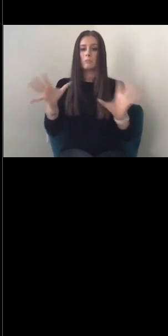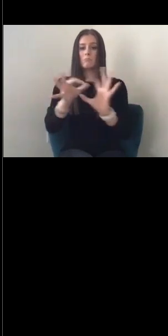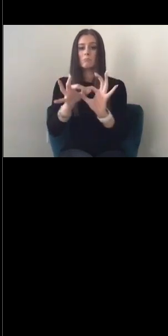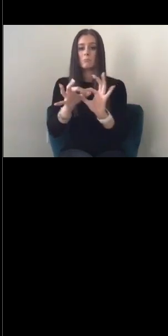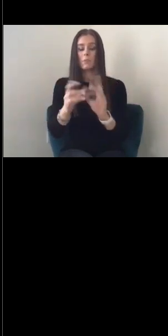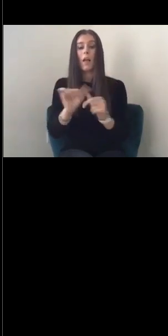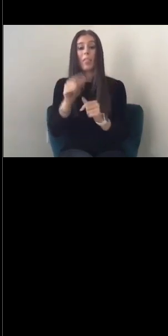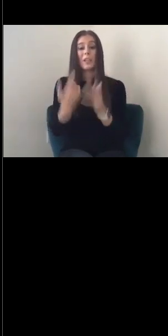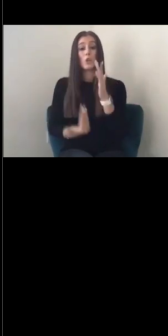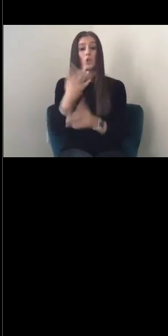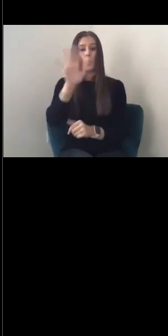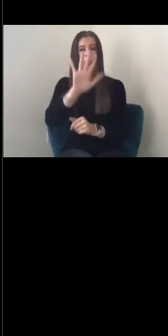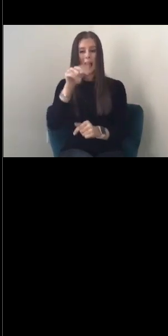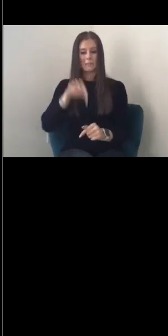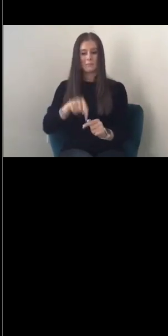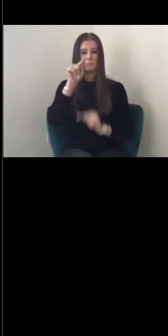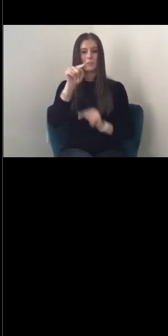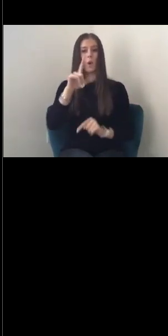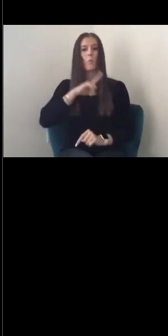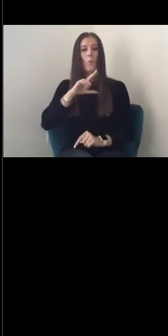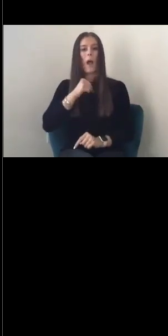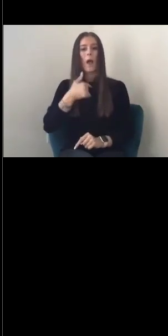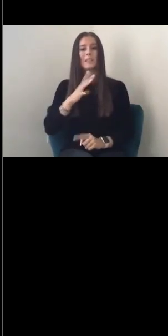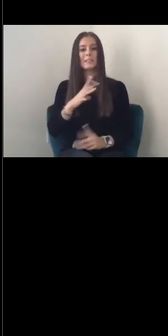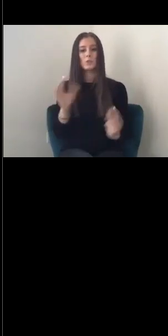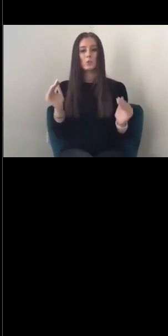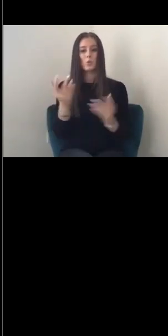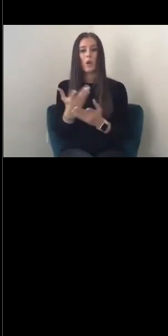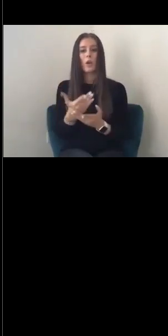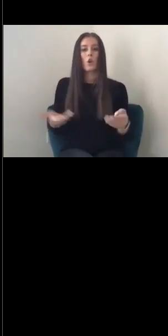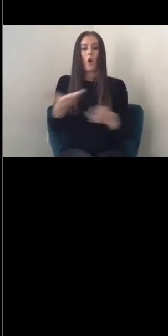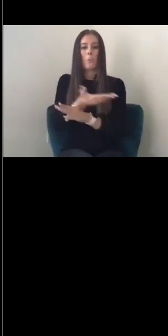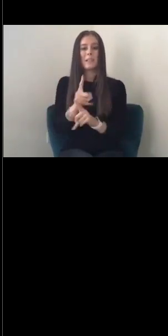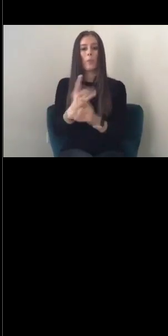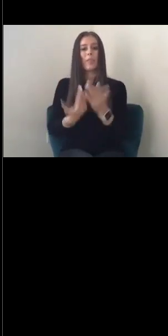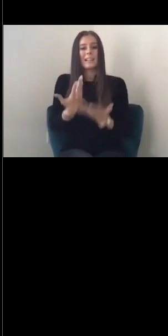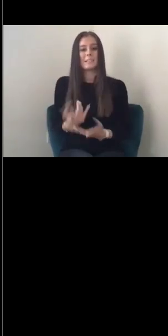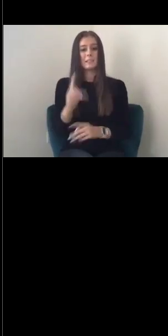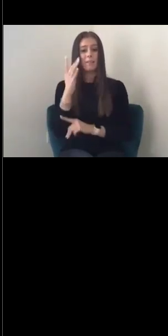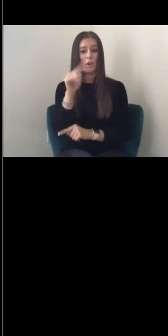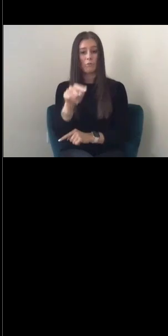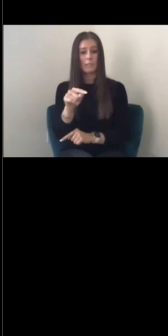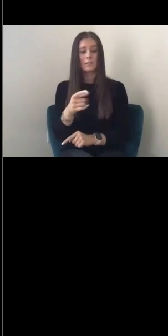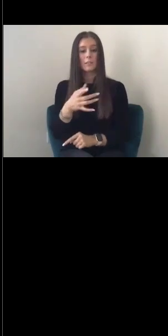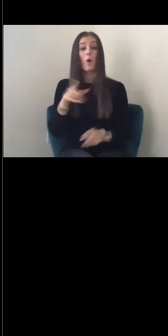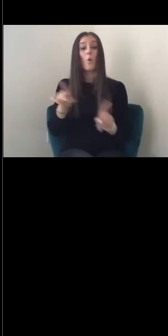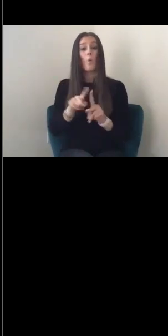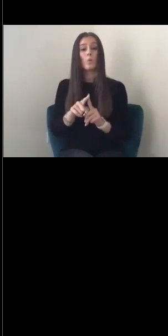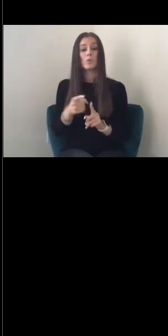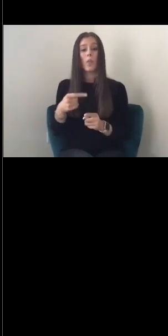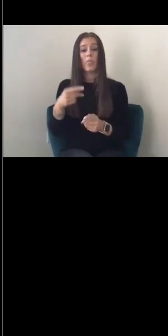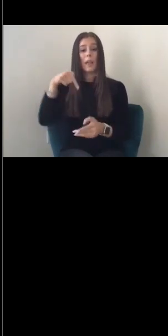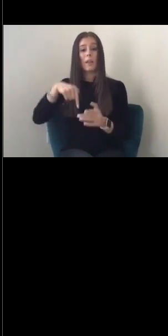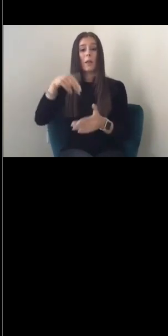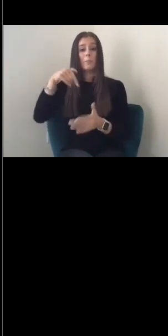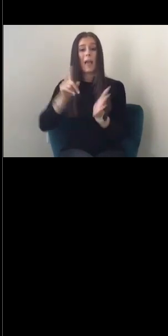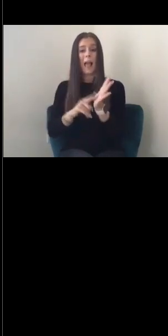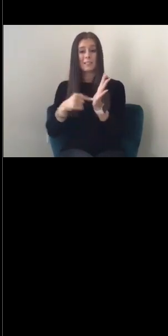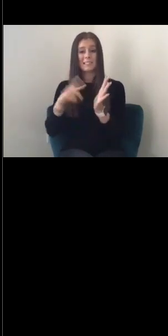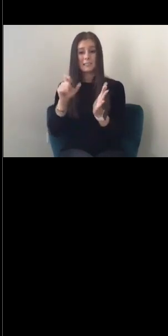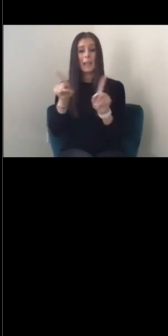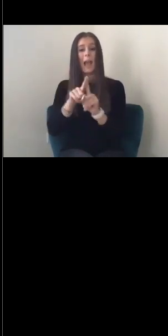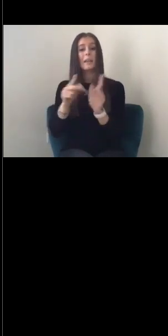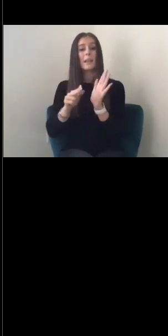to complement the existing forest. As part of the mitigation, we propose a footbridge over the Lower Thames Crossing and the